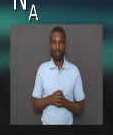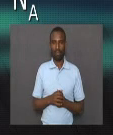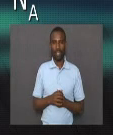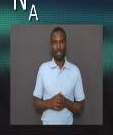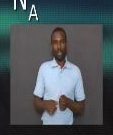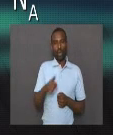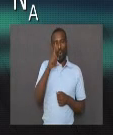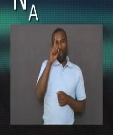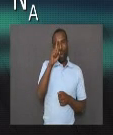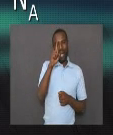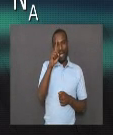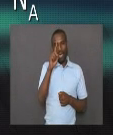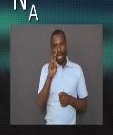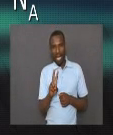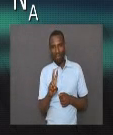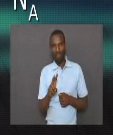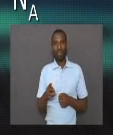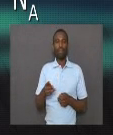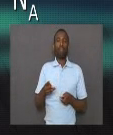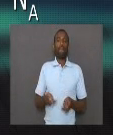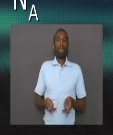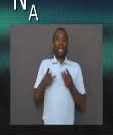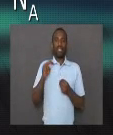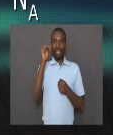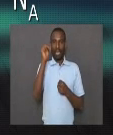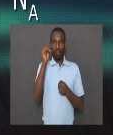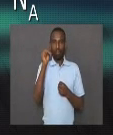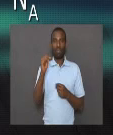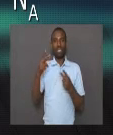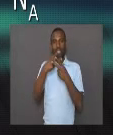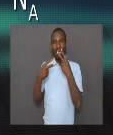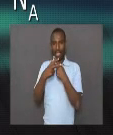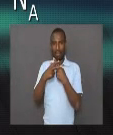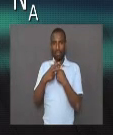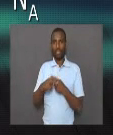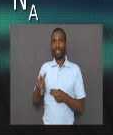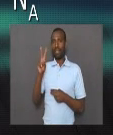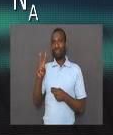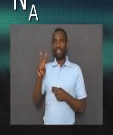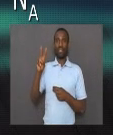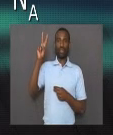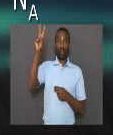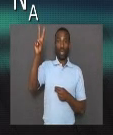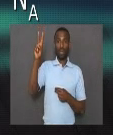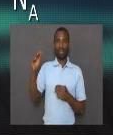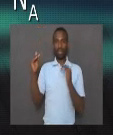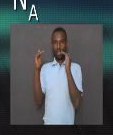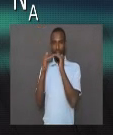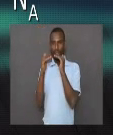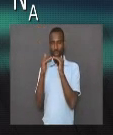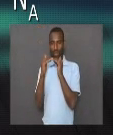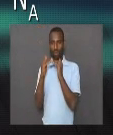1/2 the mass times the mean square speed is equal to the